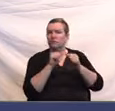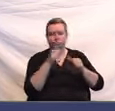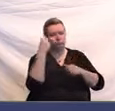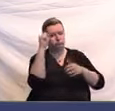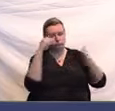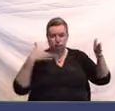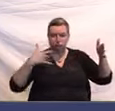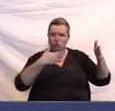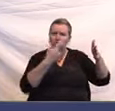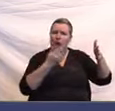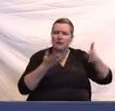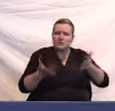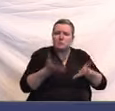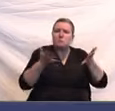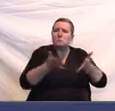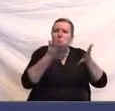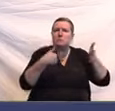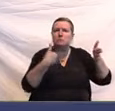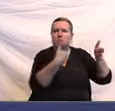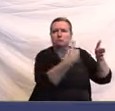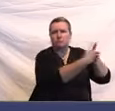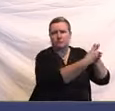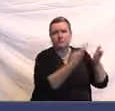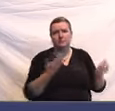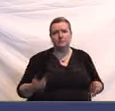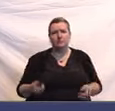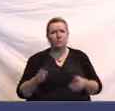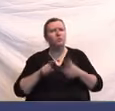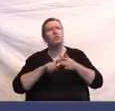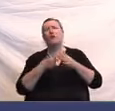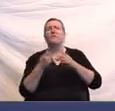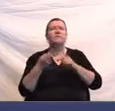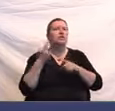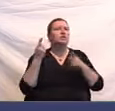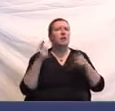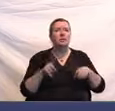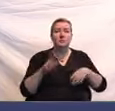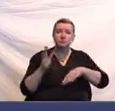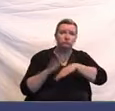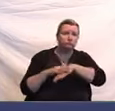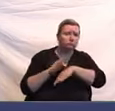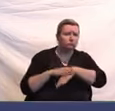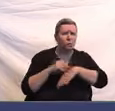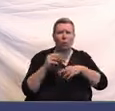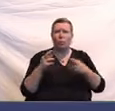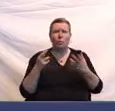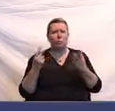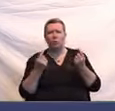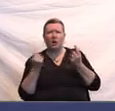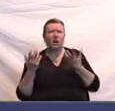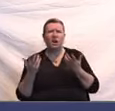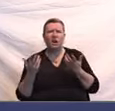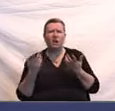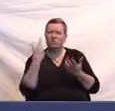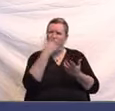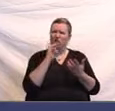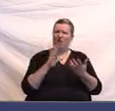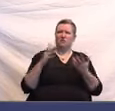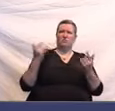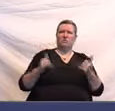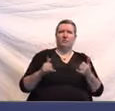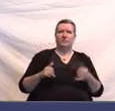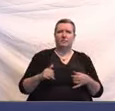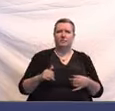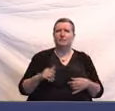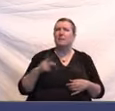Where does that start? What's the first thing that happens? Are they relieved of their responsibility? I don't want to get